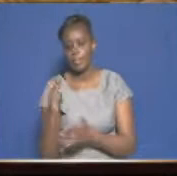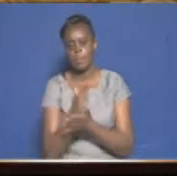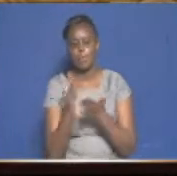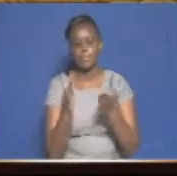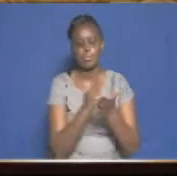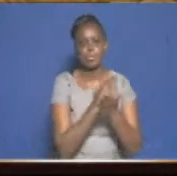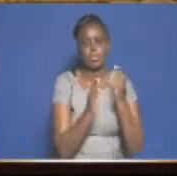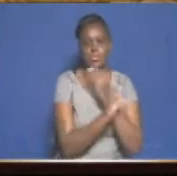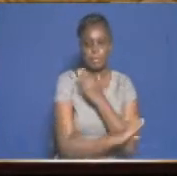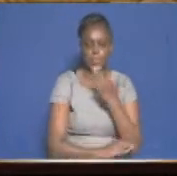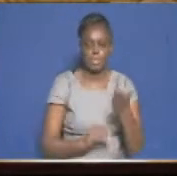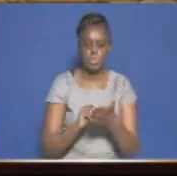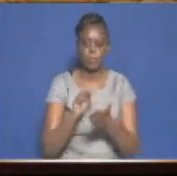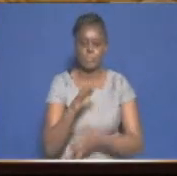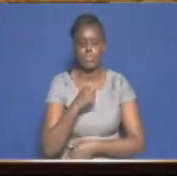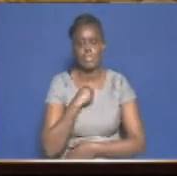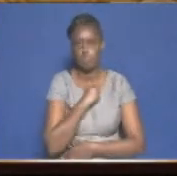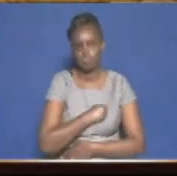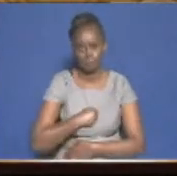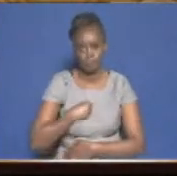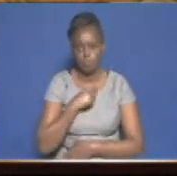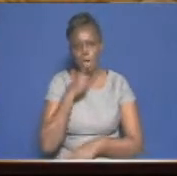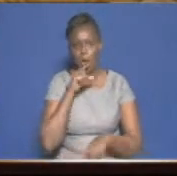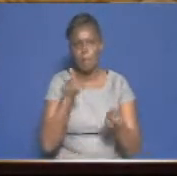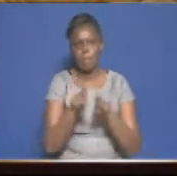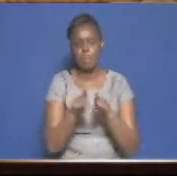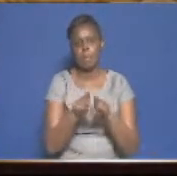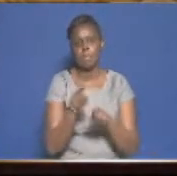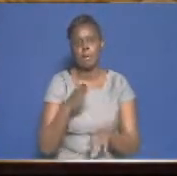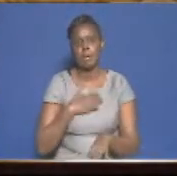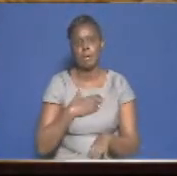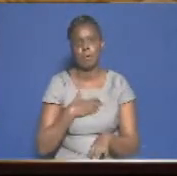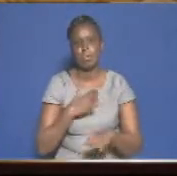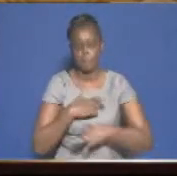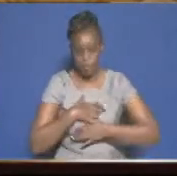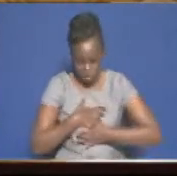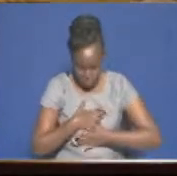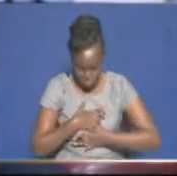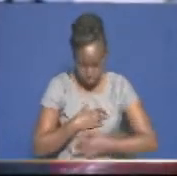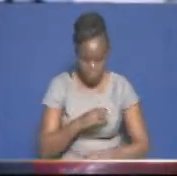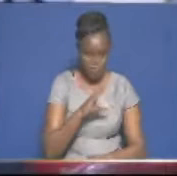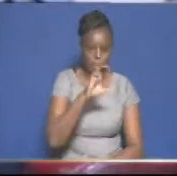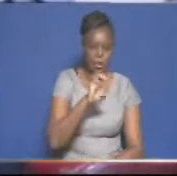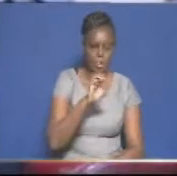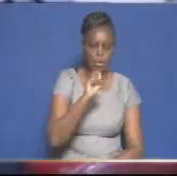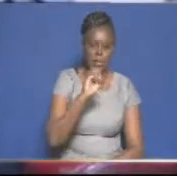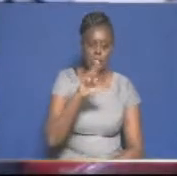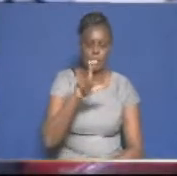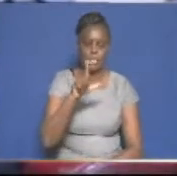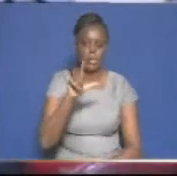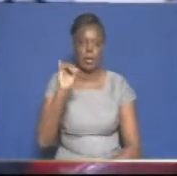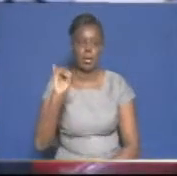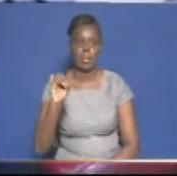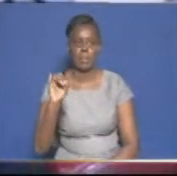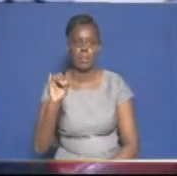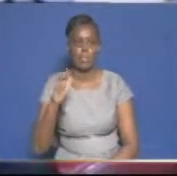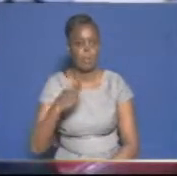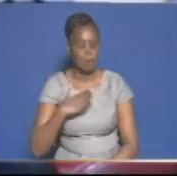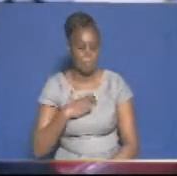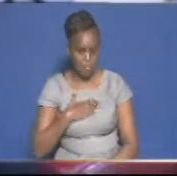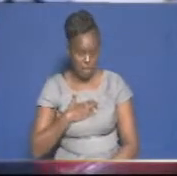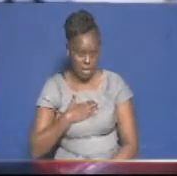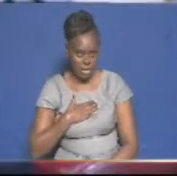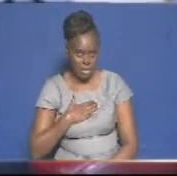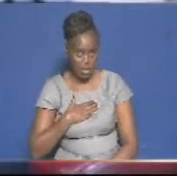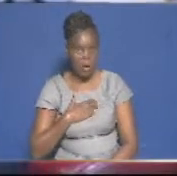to eulogize our late brother. Honorable Eseli. Thank you, Mr. Speaker. On my own behalf and on behalf